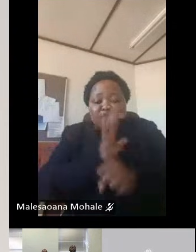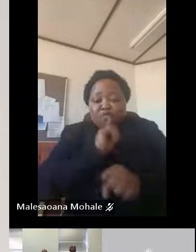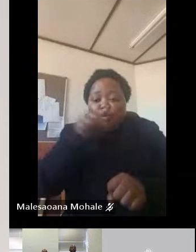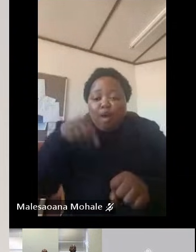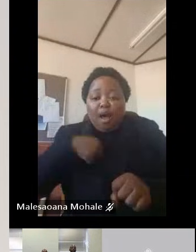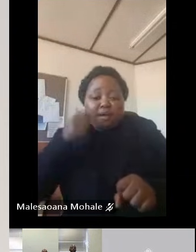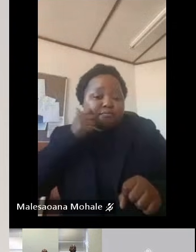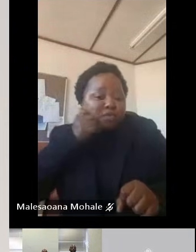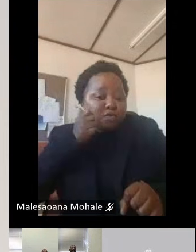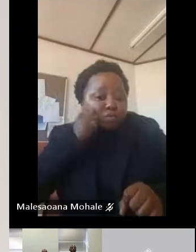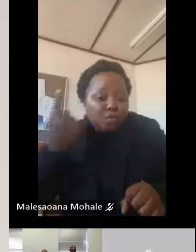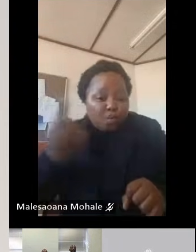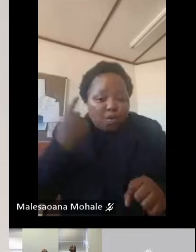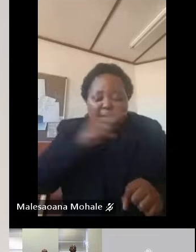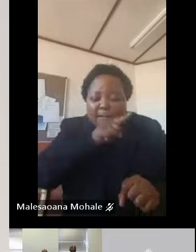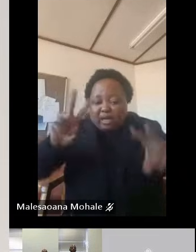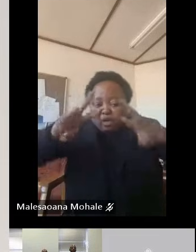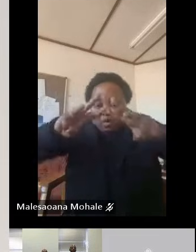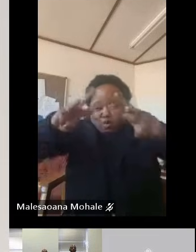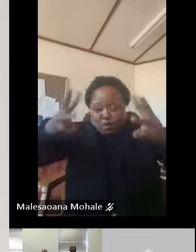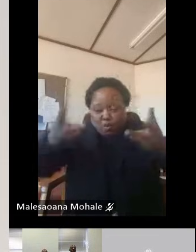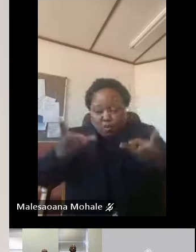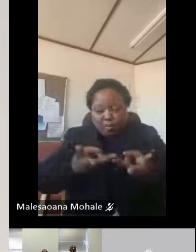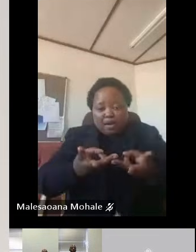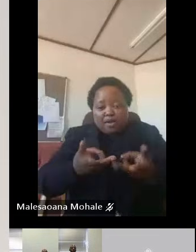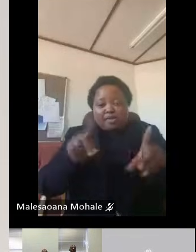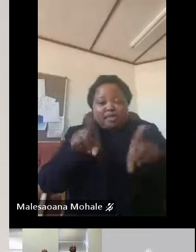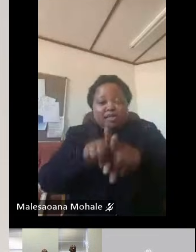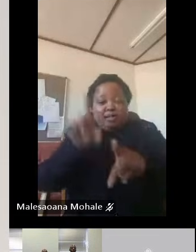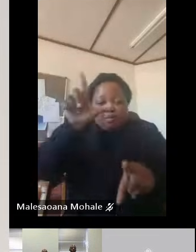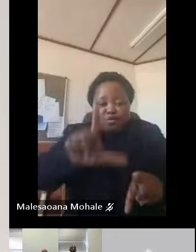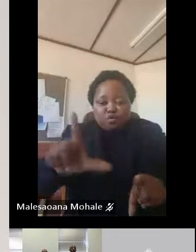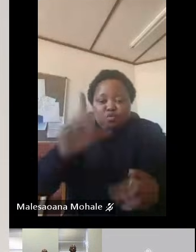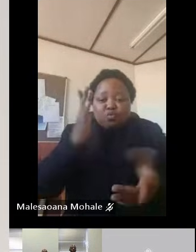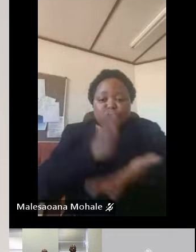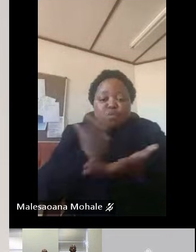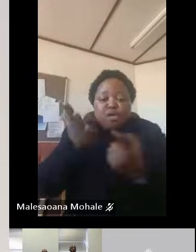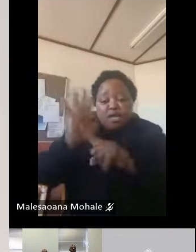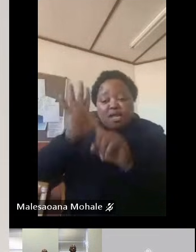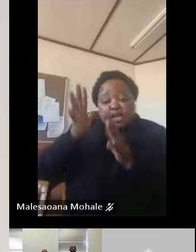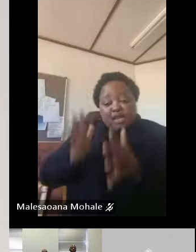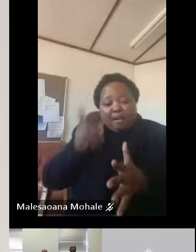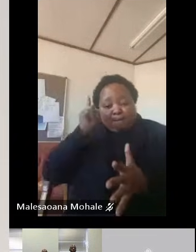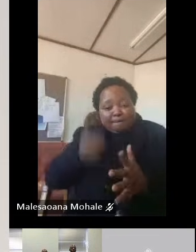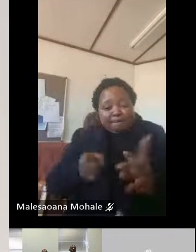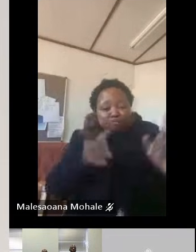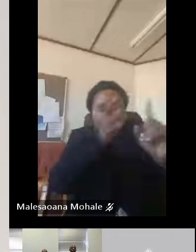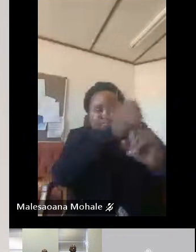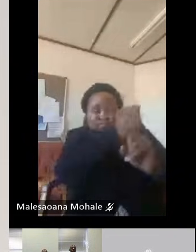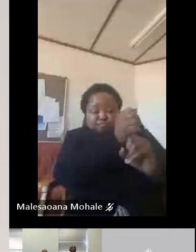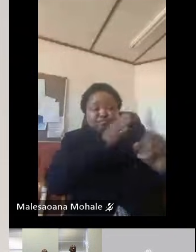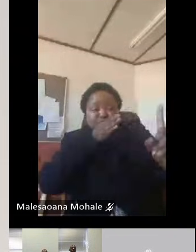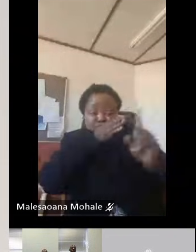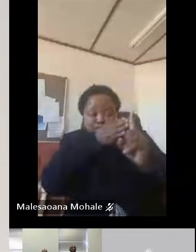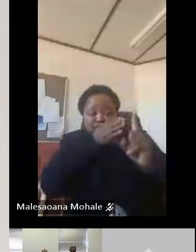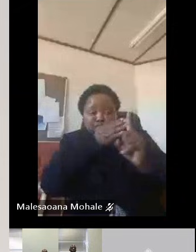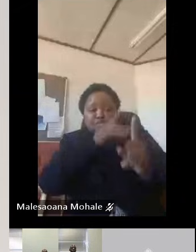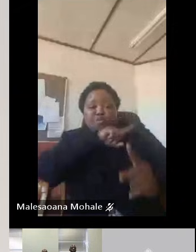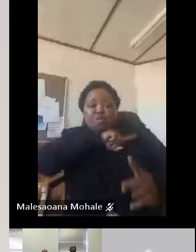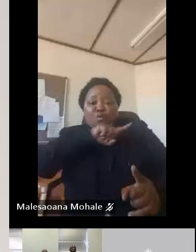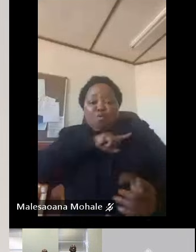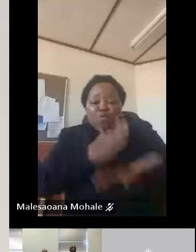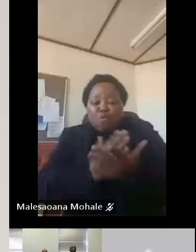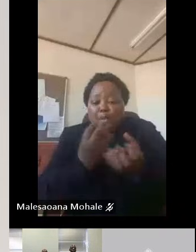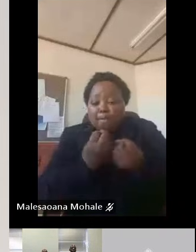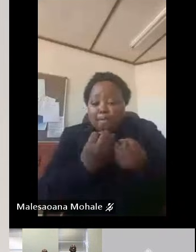but globally, as Lesotho, we still have indicators that we have to meet. We have to ensure that our numbers on